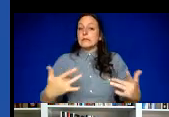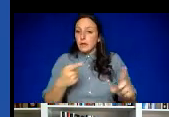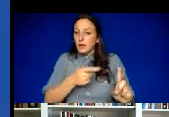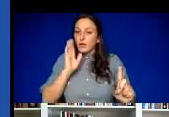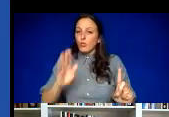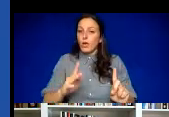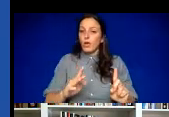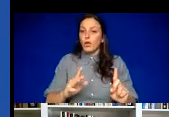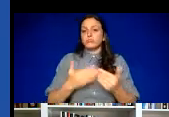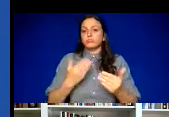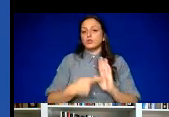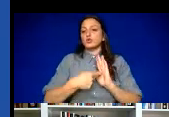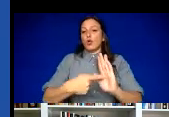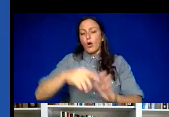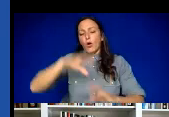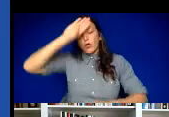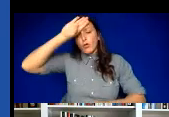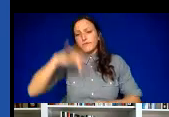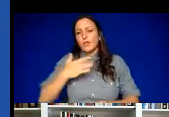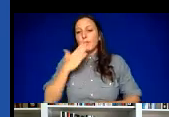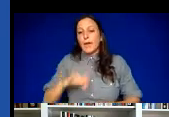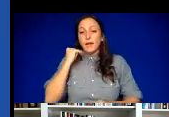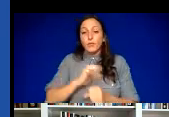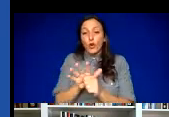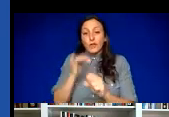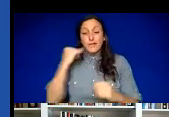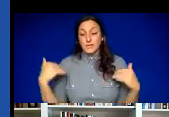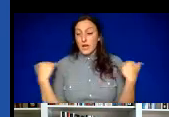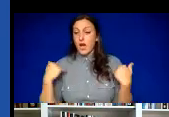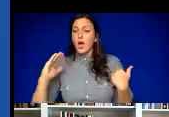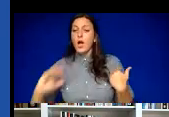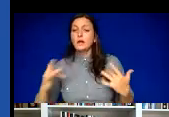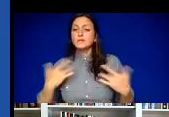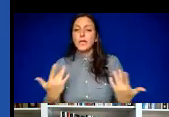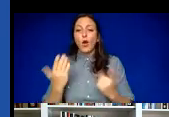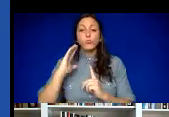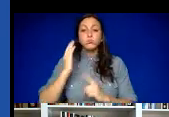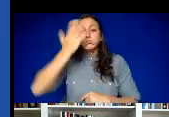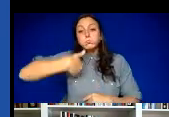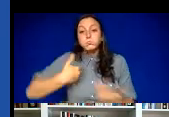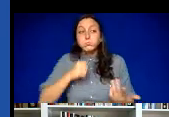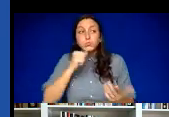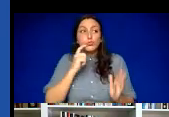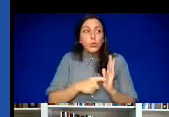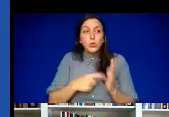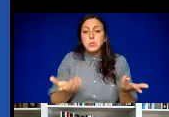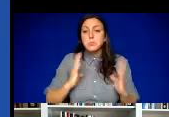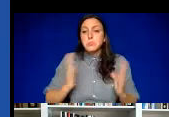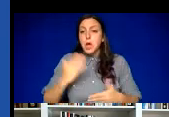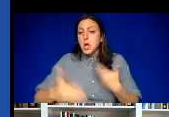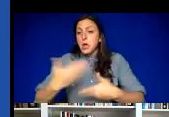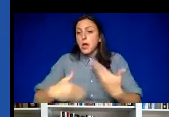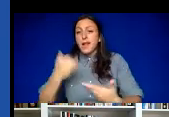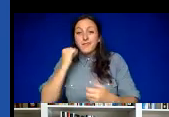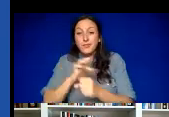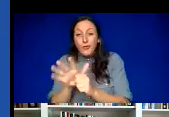now the populations that need to be vaccinated are the younger adults. And it may be that while COVID is spreading,